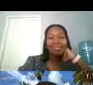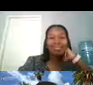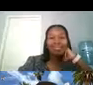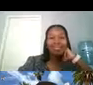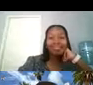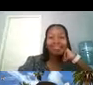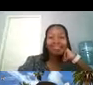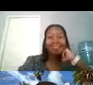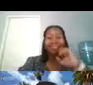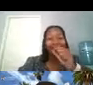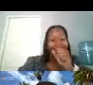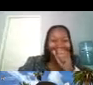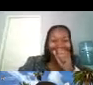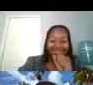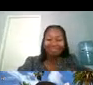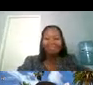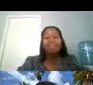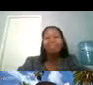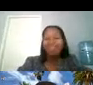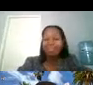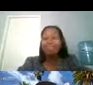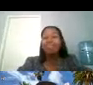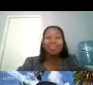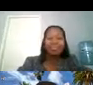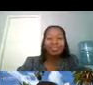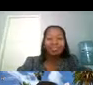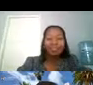And Dr. C. Moe is on top.